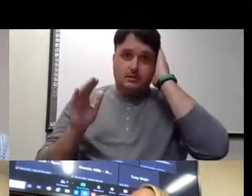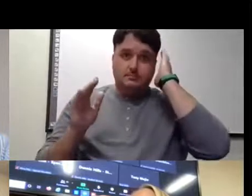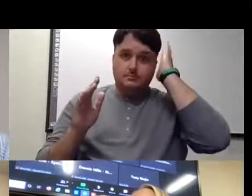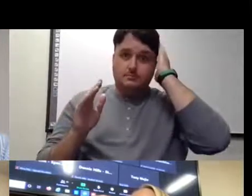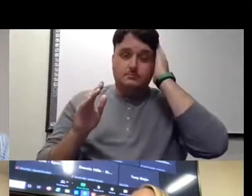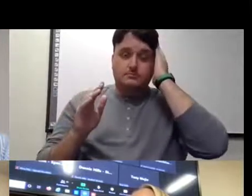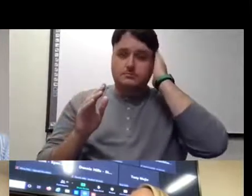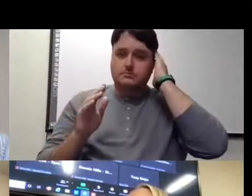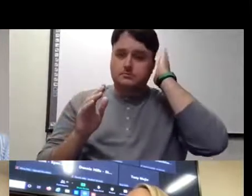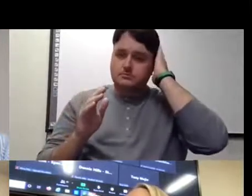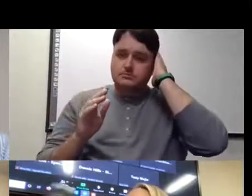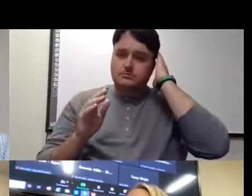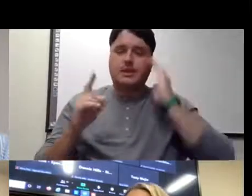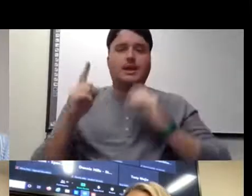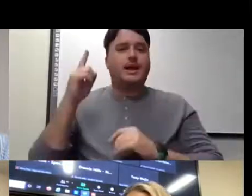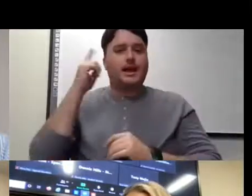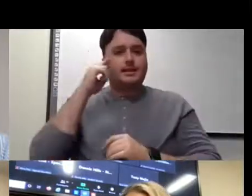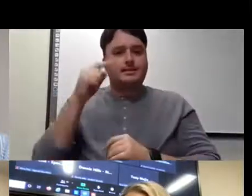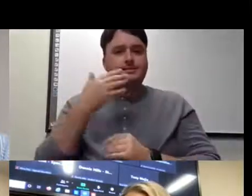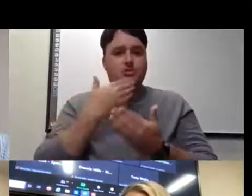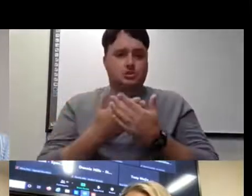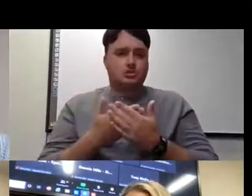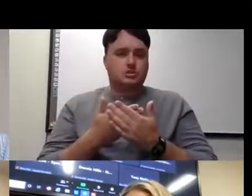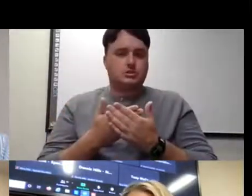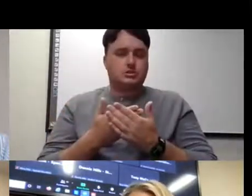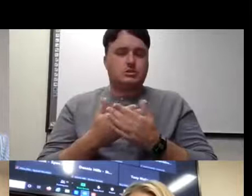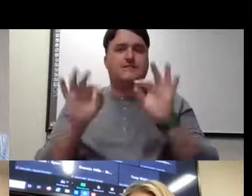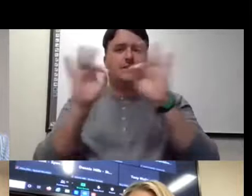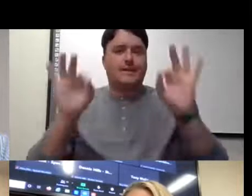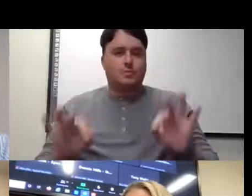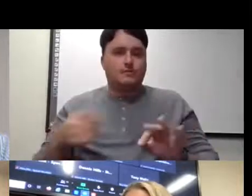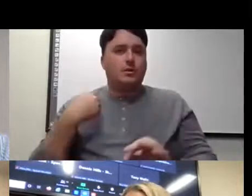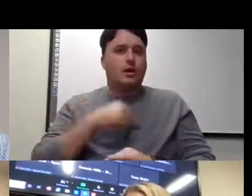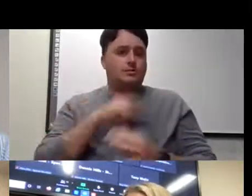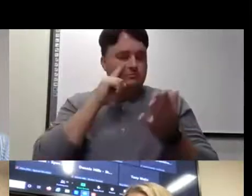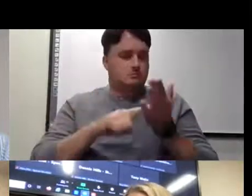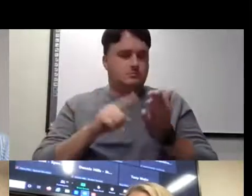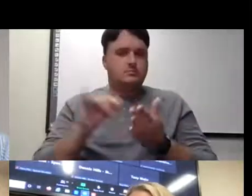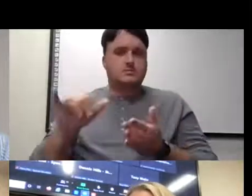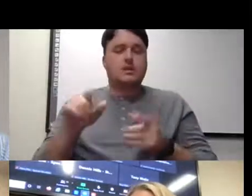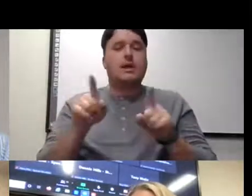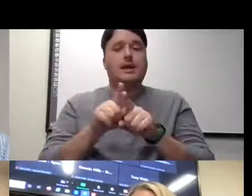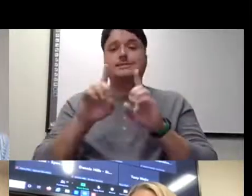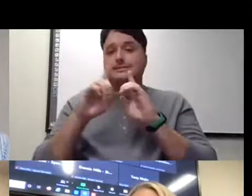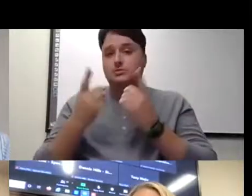You know, I think it's a good kind of framework for us to dig into further as a